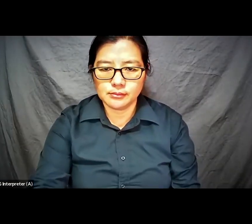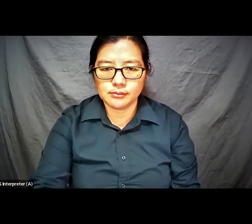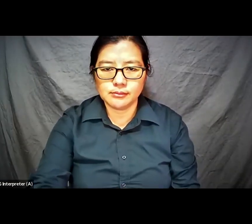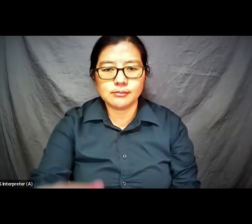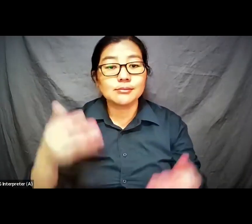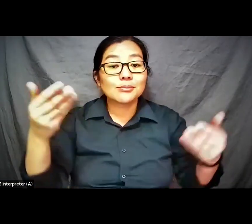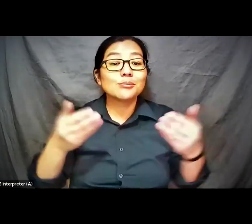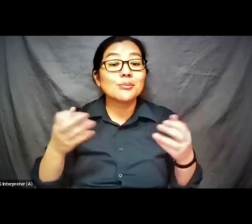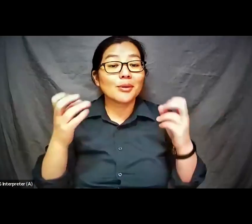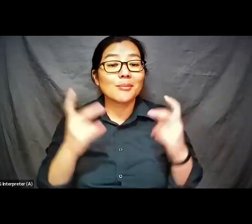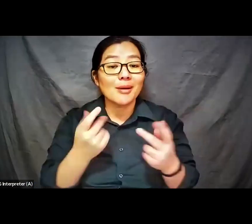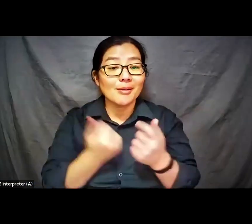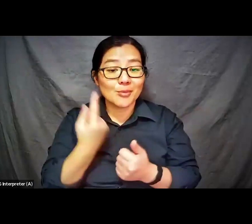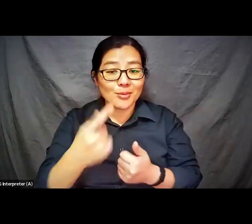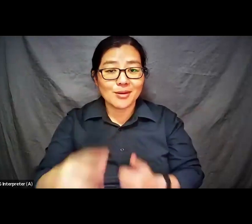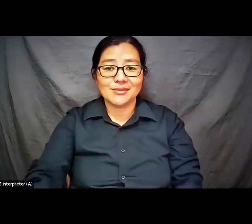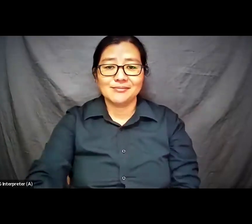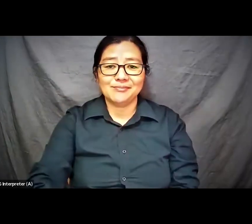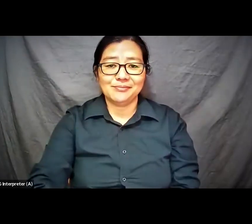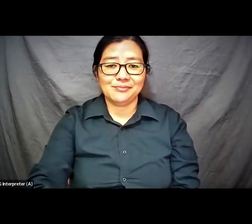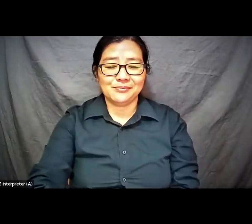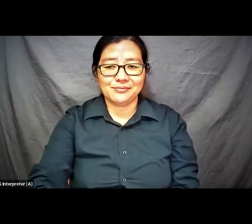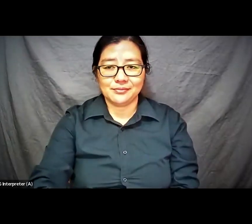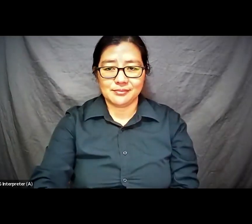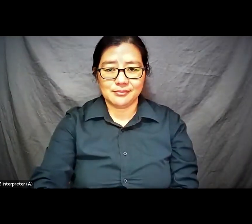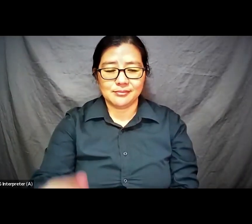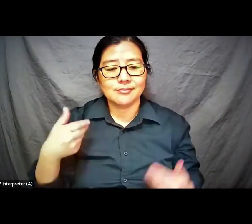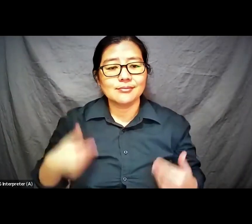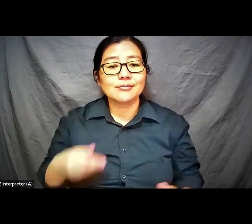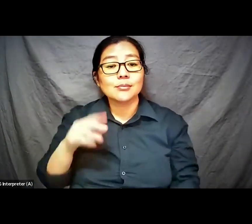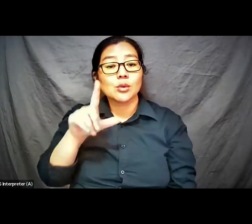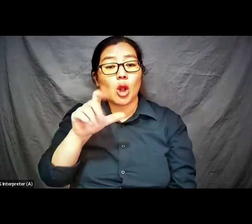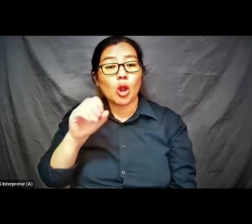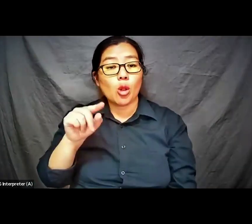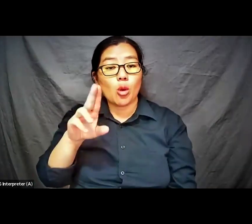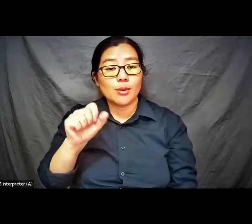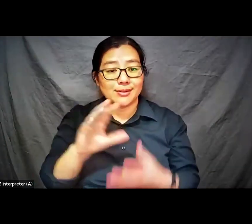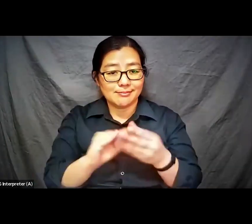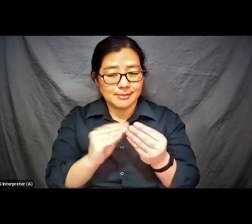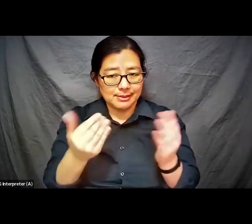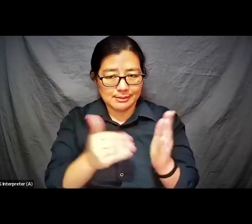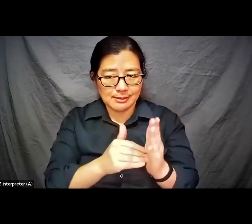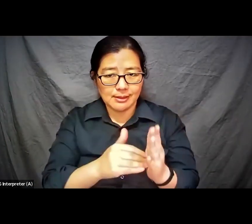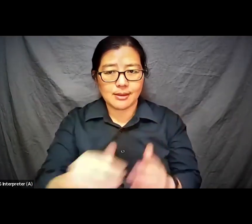here and for witnessing this crypt magic. I'm done speaking, passing it on to Alex.